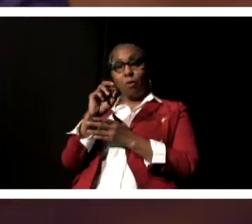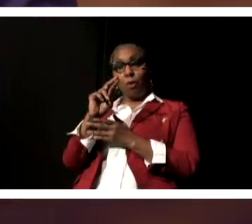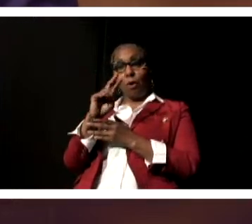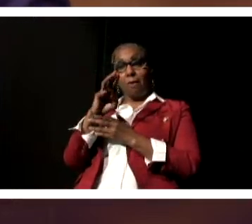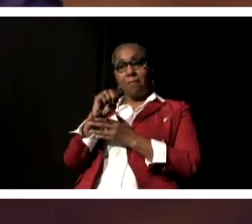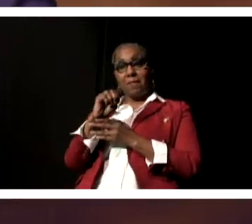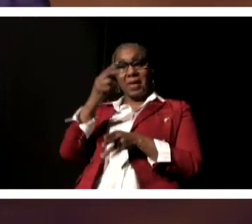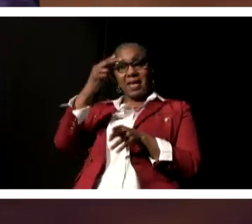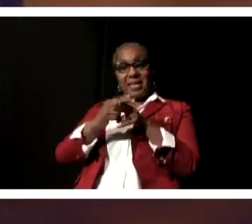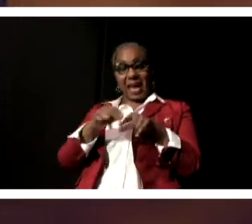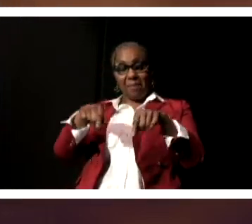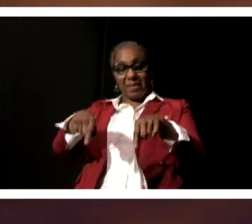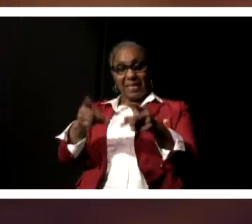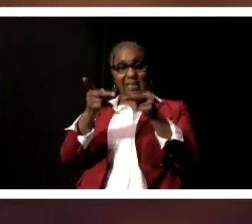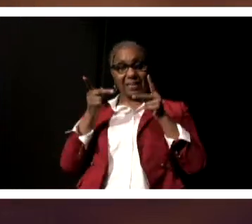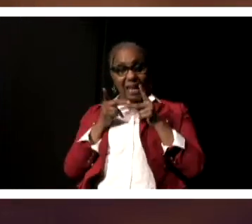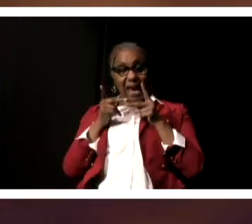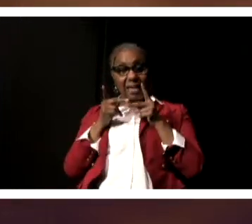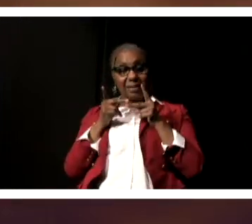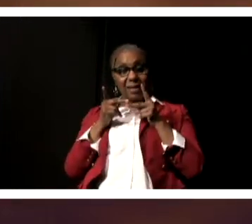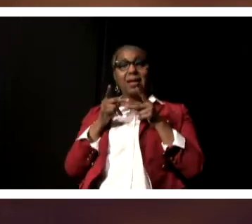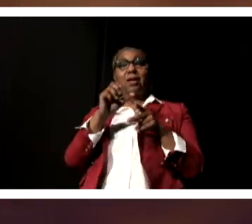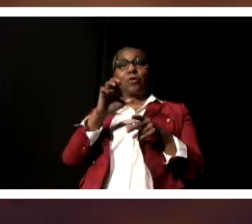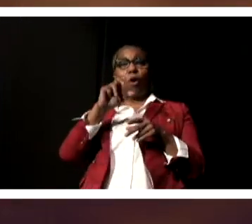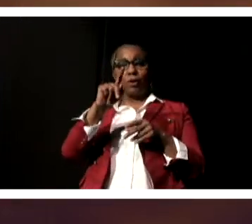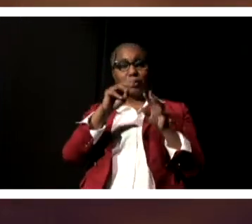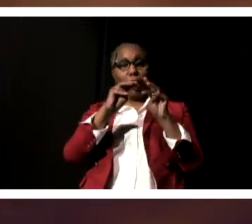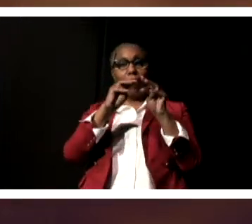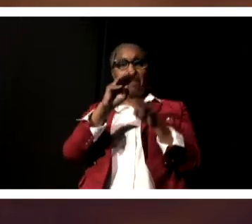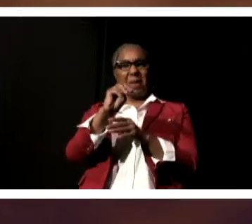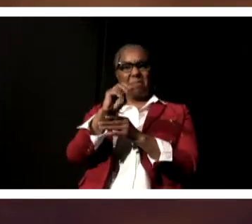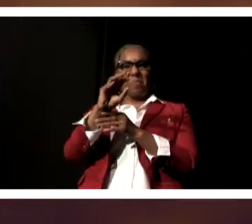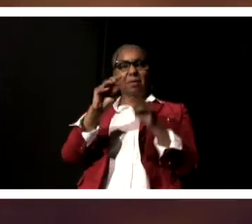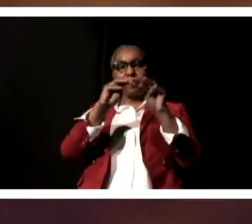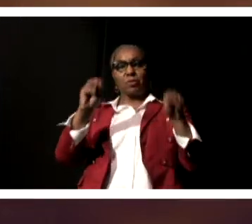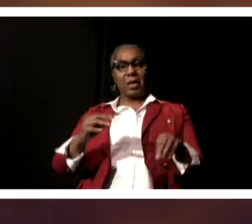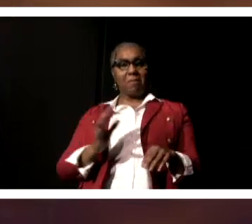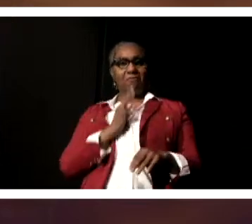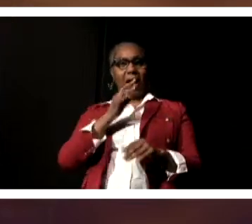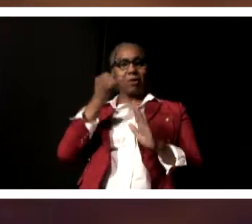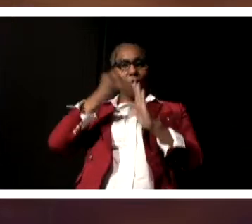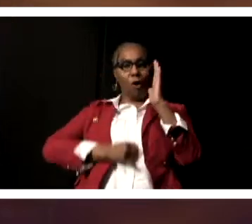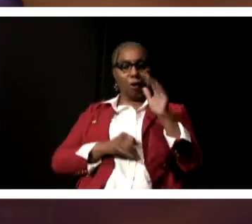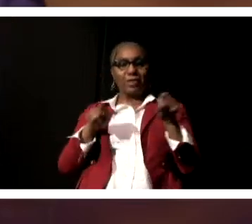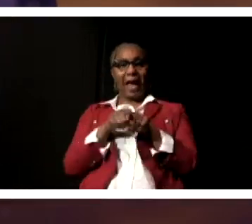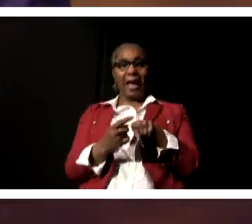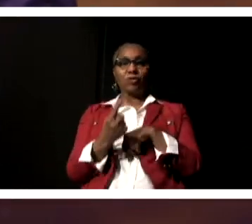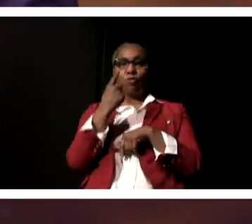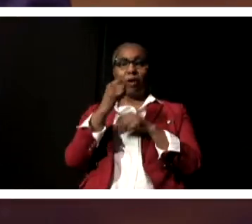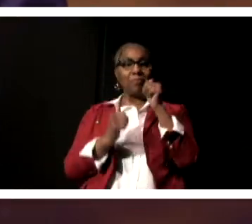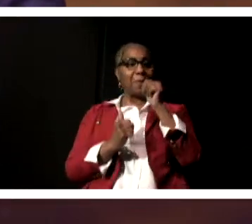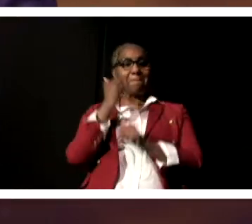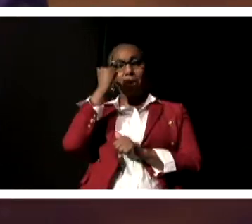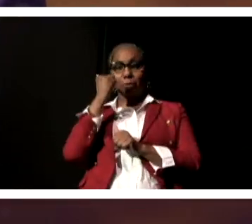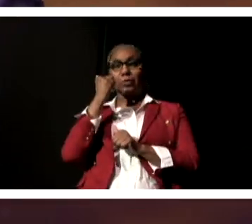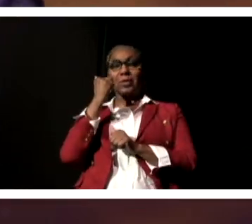site, yes, our very own Arkansas Museum of Fine Arts, as one of the most inviting places right here